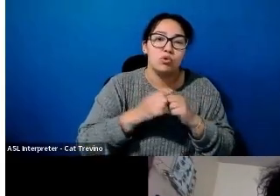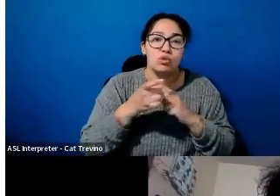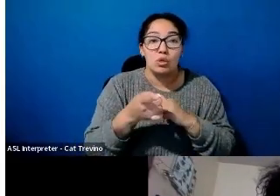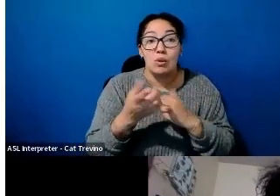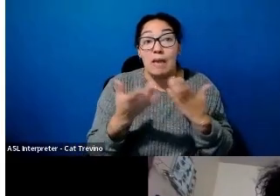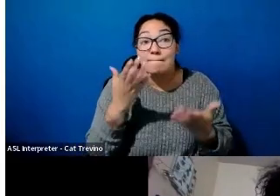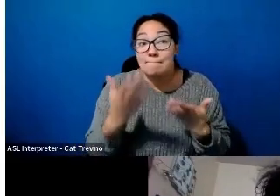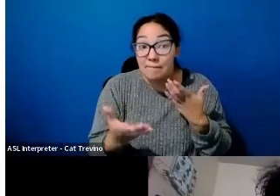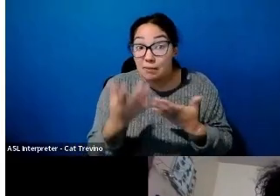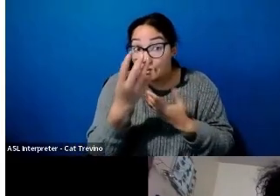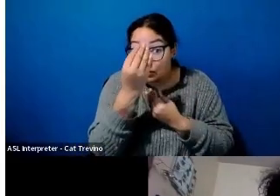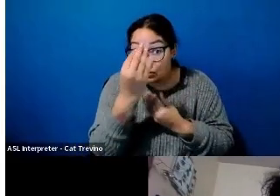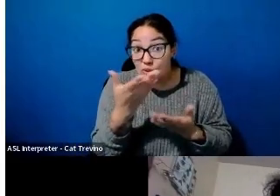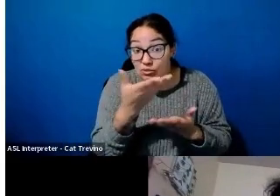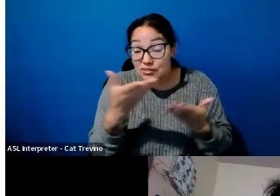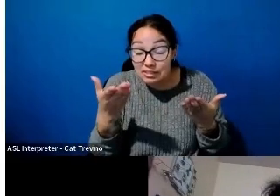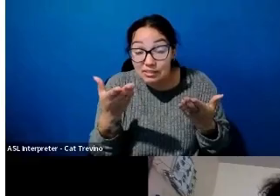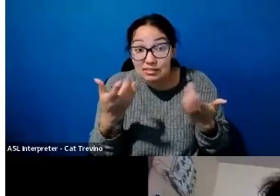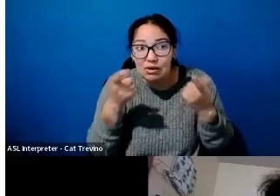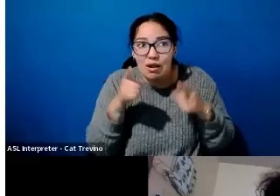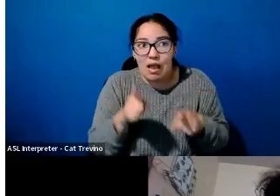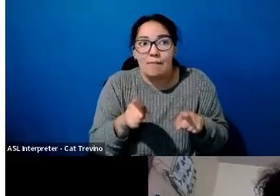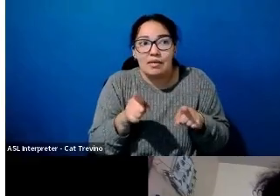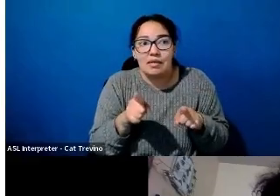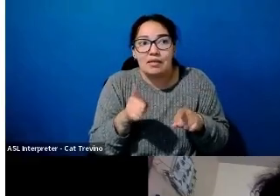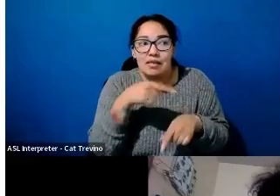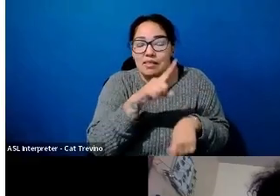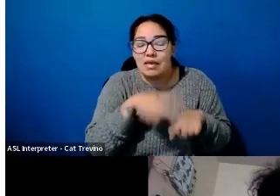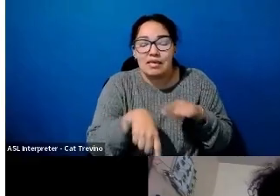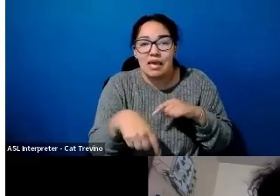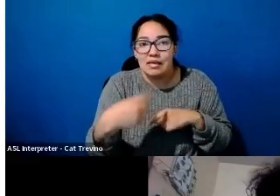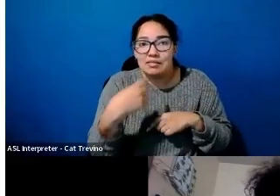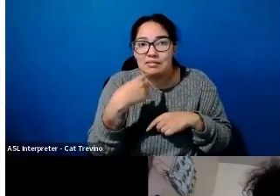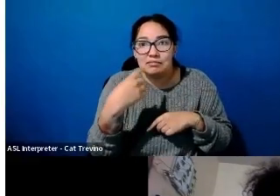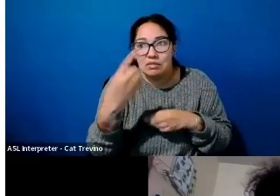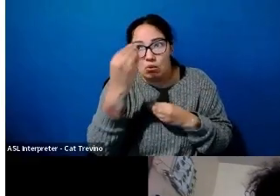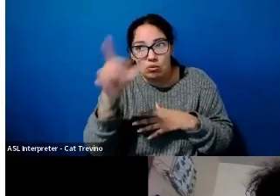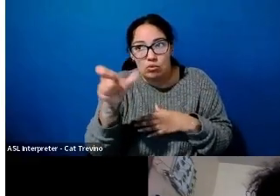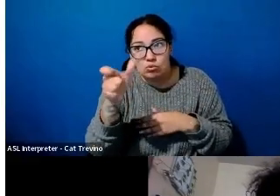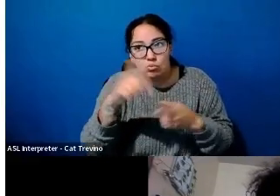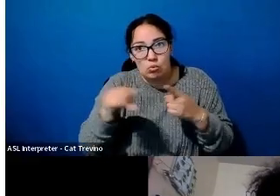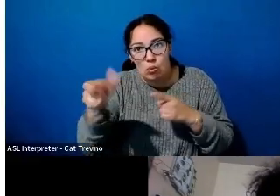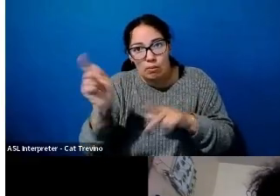potentially disclose things that are going on with them that they can't disclose to anyone else.